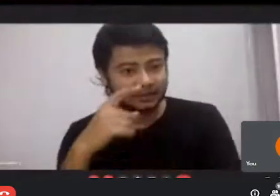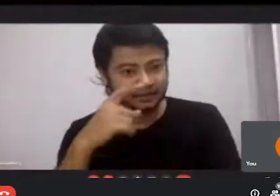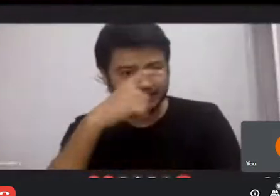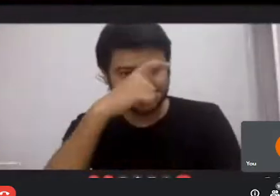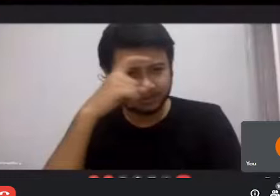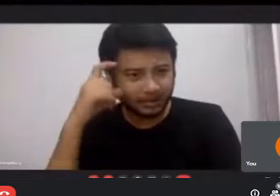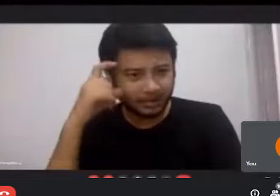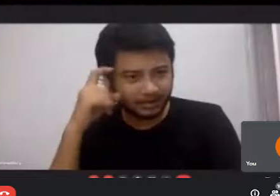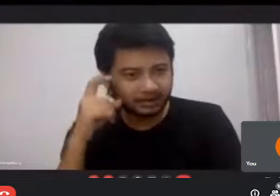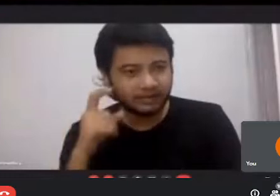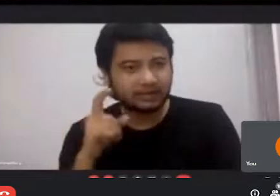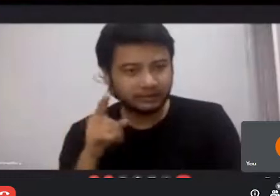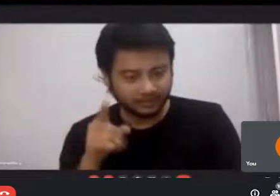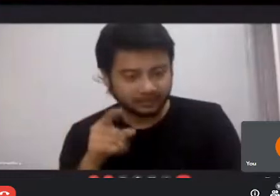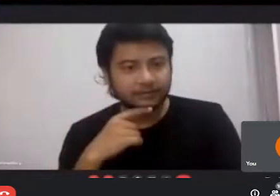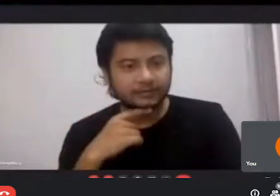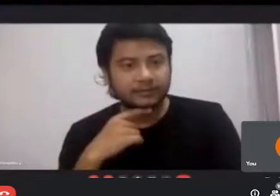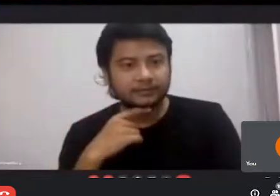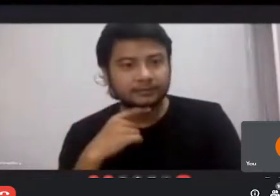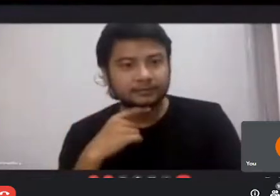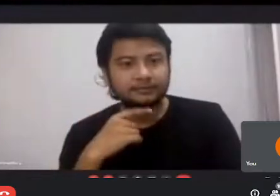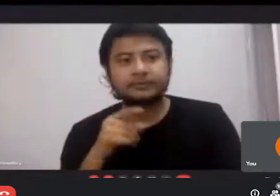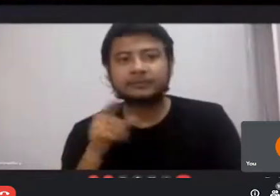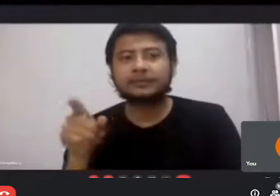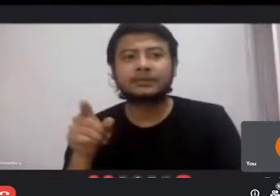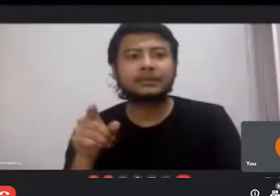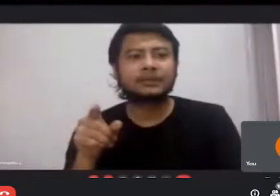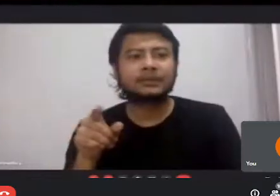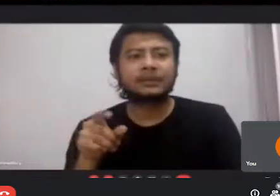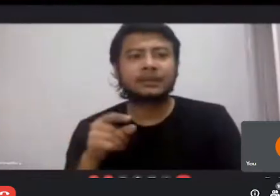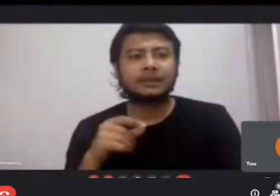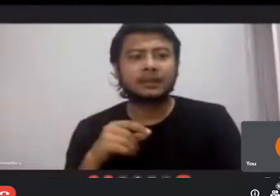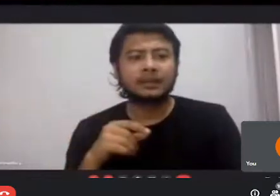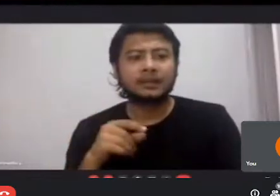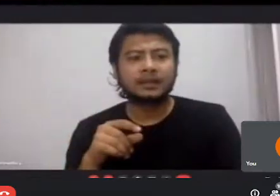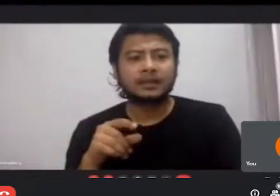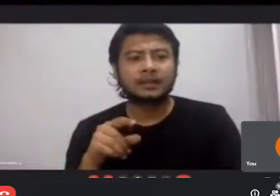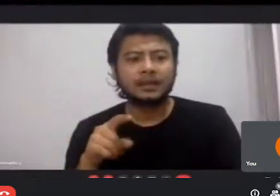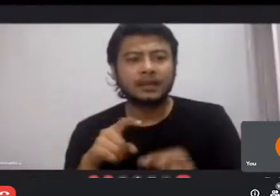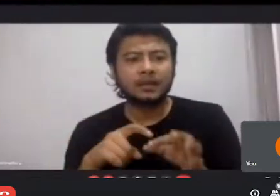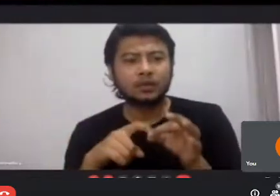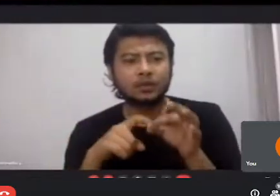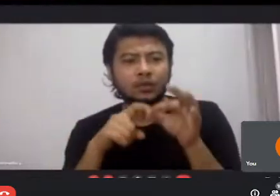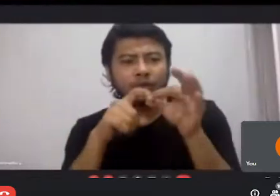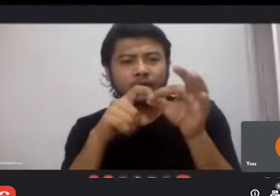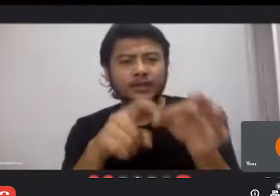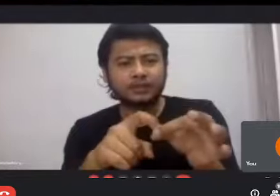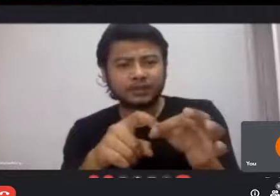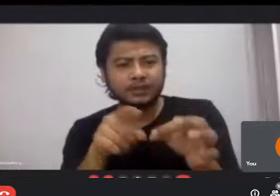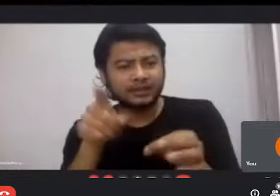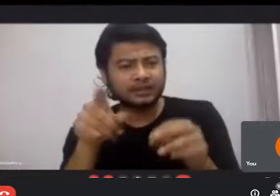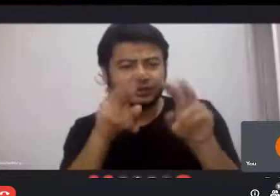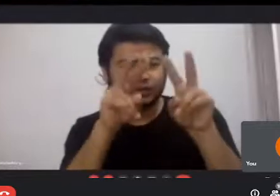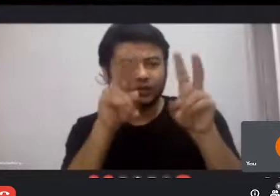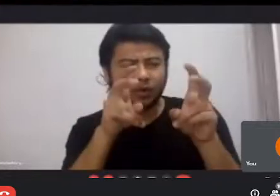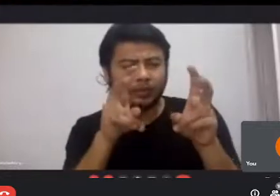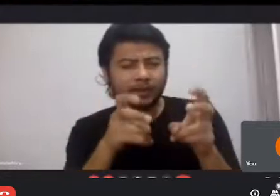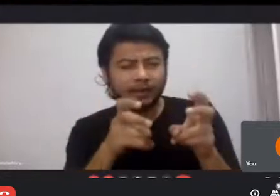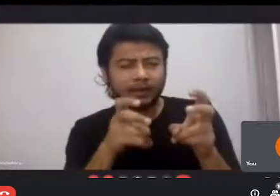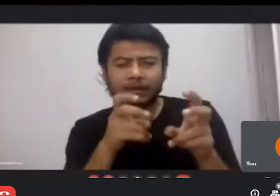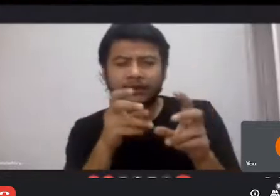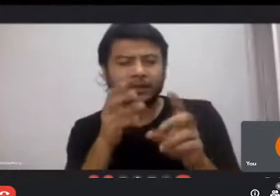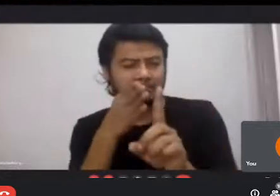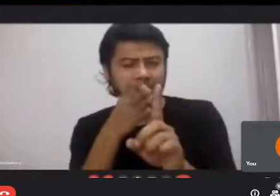would like to basically know, it's not related directly with this talk, but I would like to know what are the other literacy campaigns that is going on